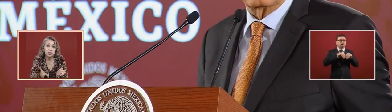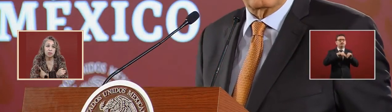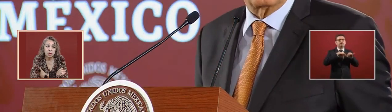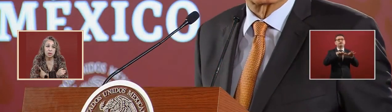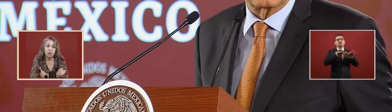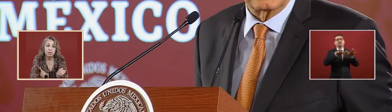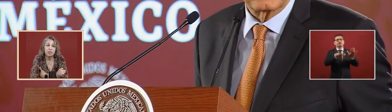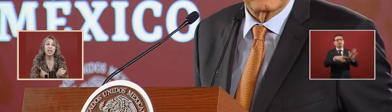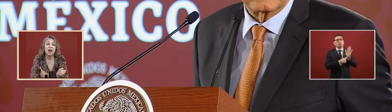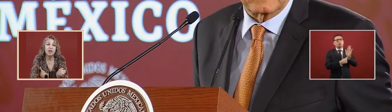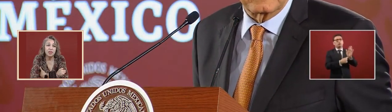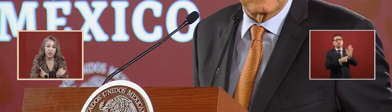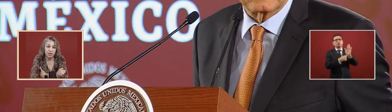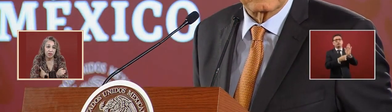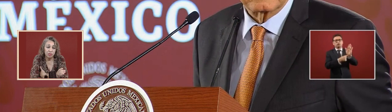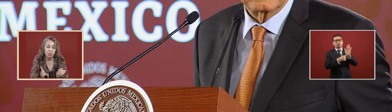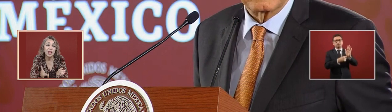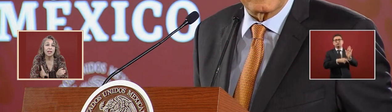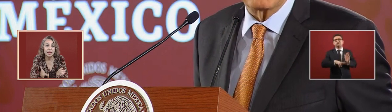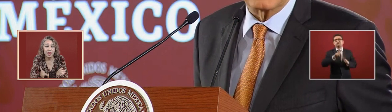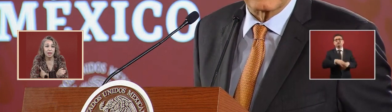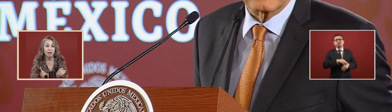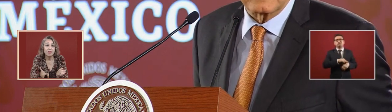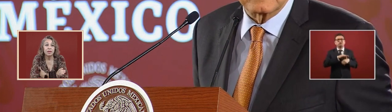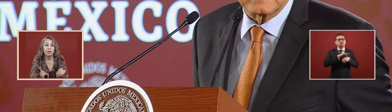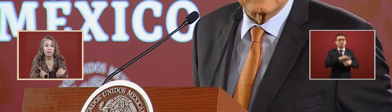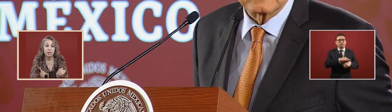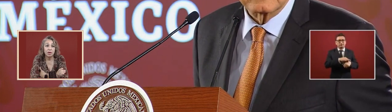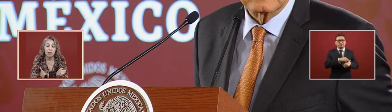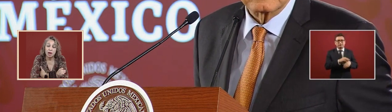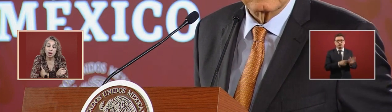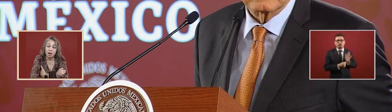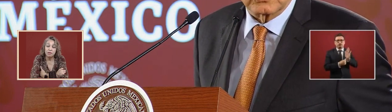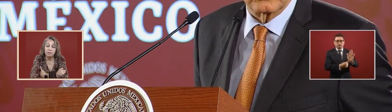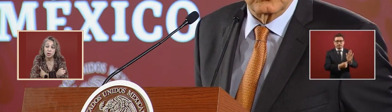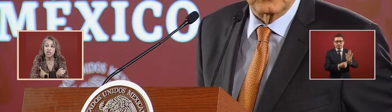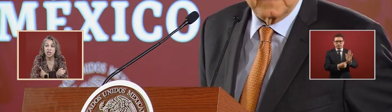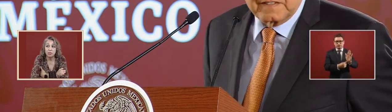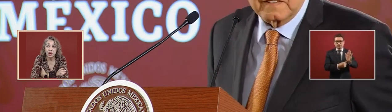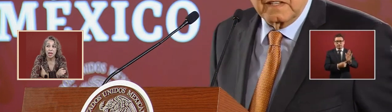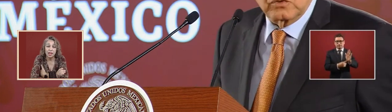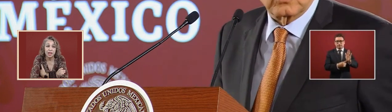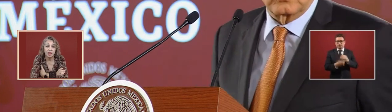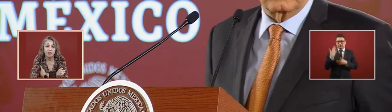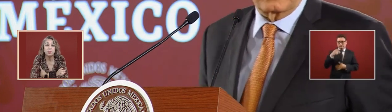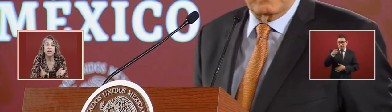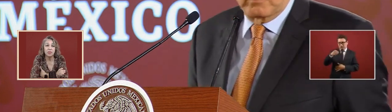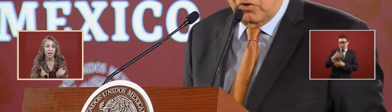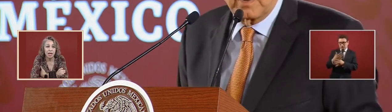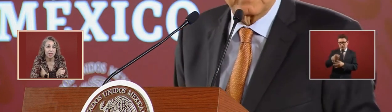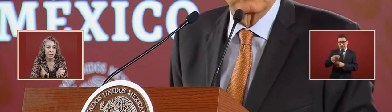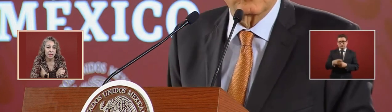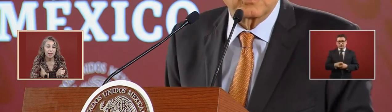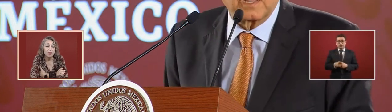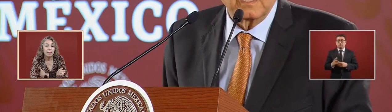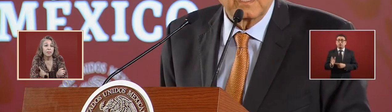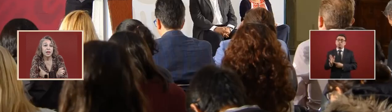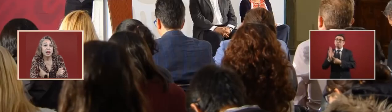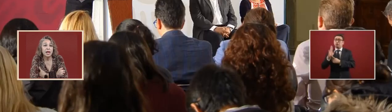expose the other reality, the unfortunate reality, the bitter reality,